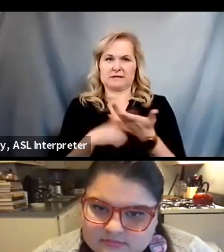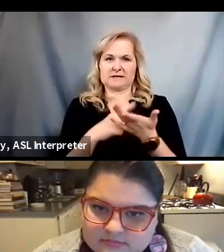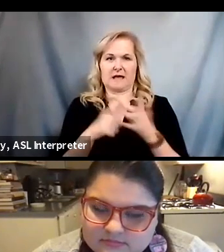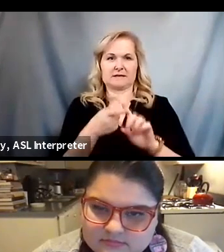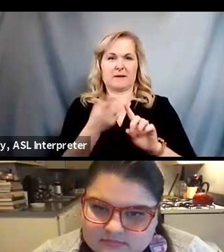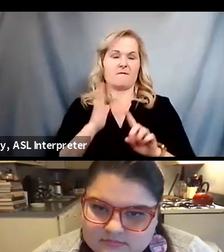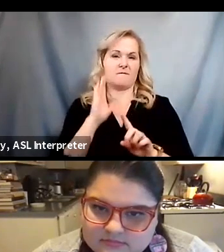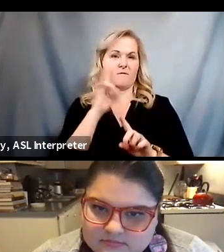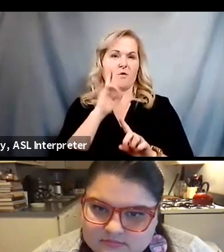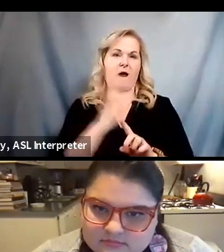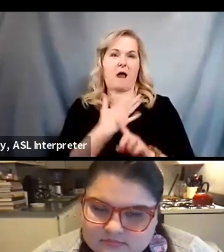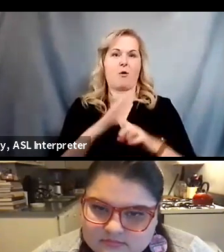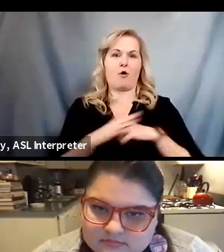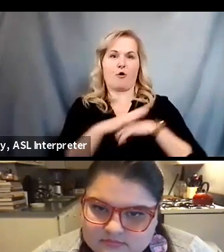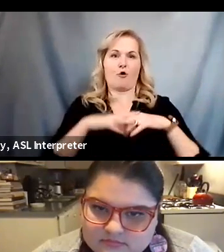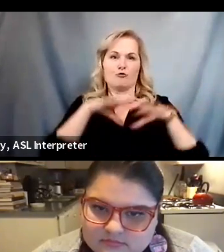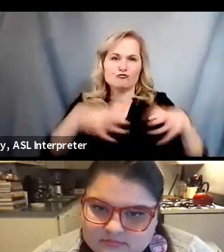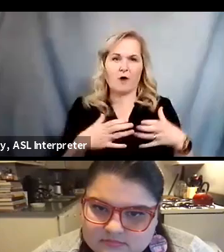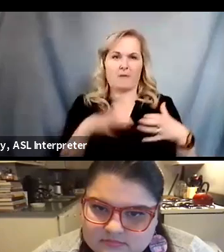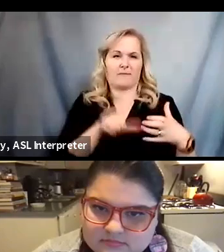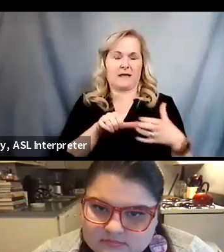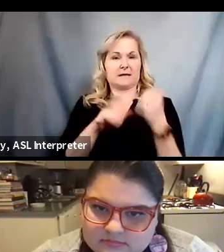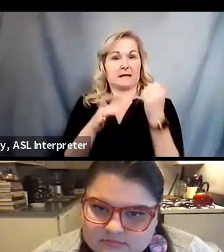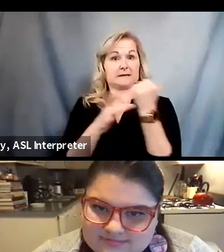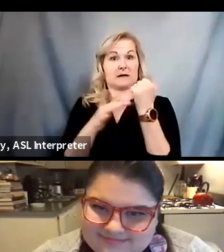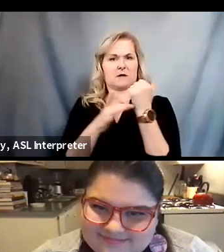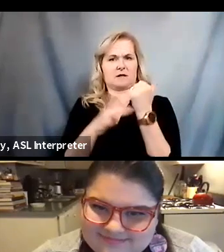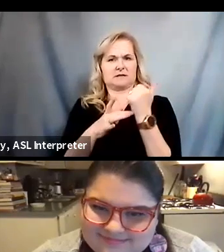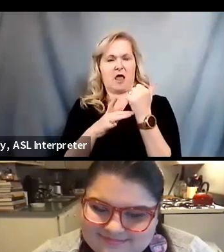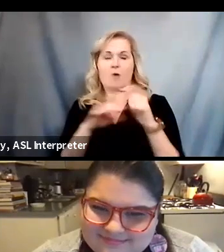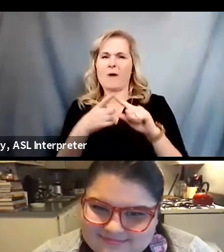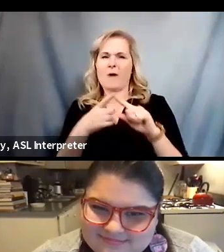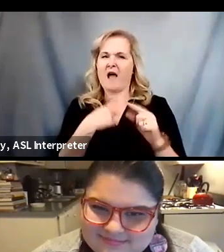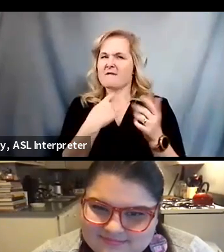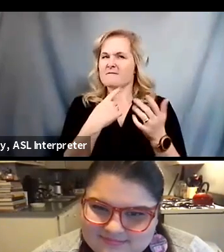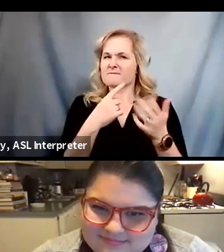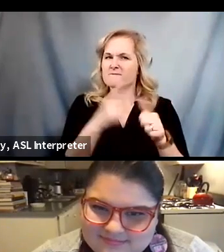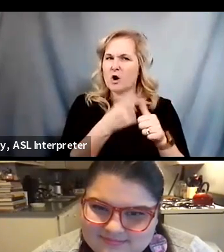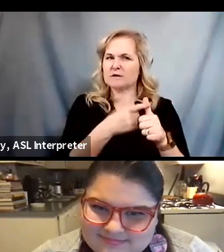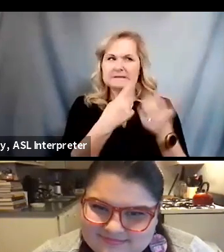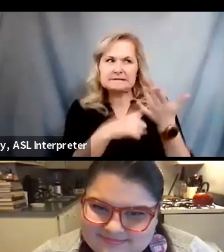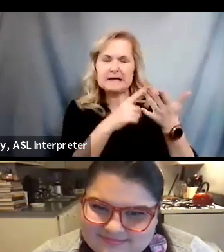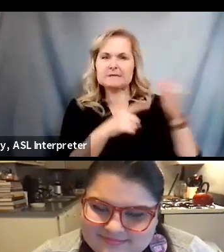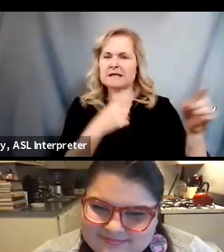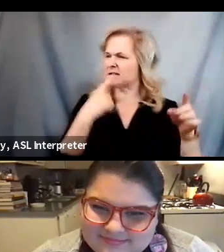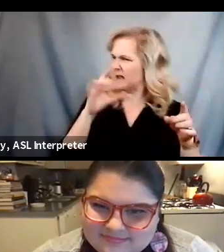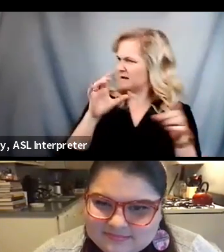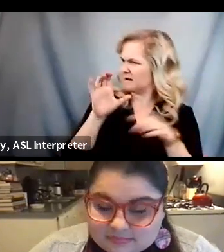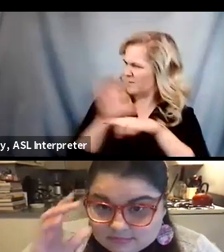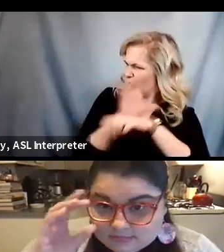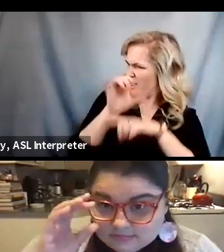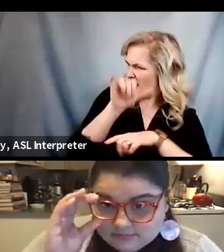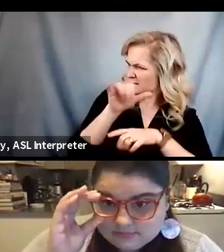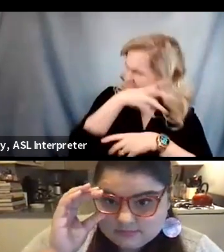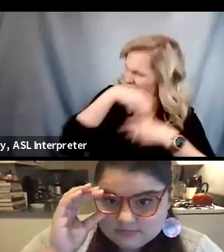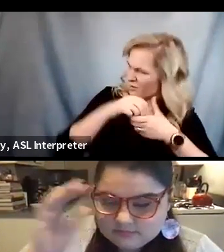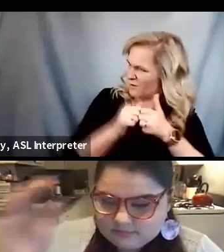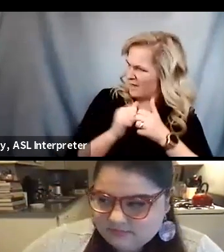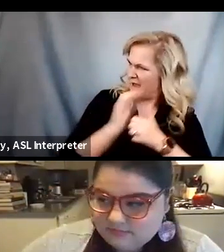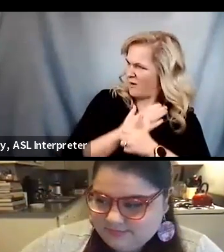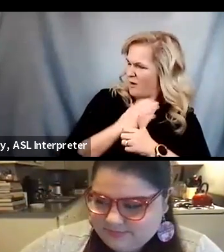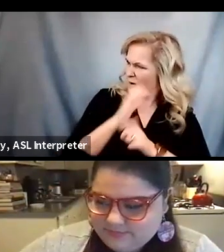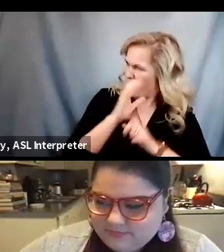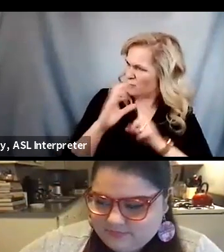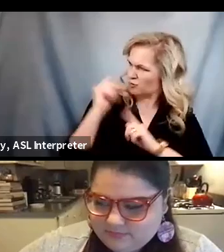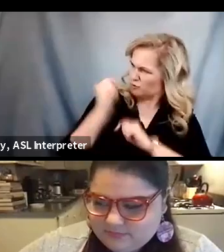is technology. And when I first presented that, people were like, you mean like computers? Is that part of our cultural tradition? And I said, well, I think it could be, but I